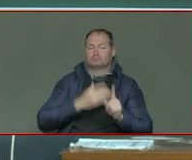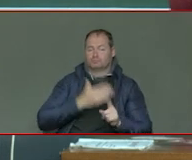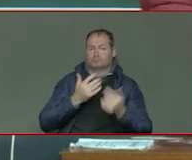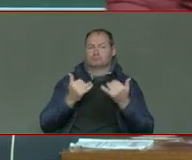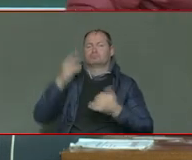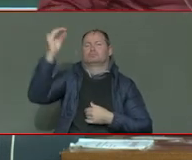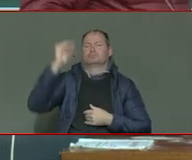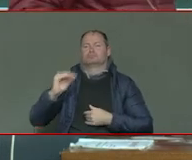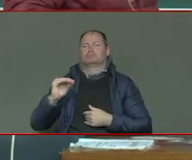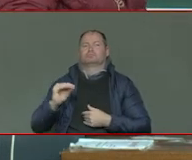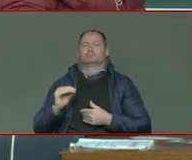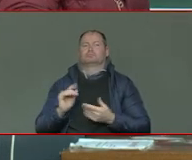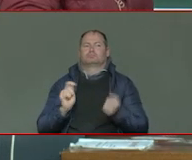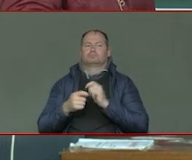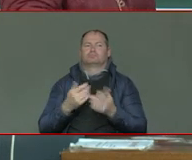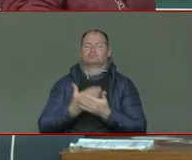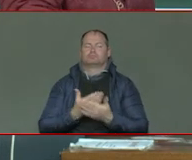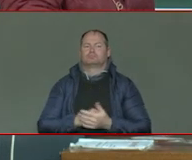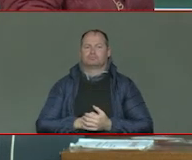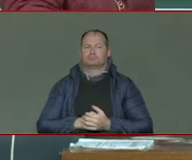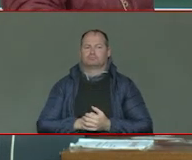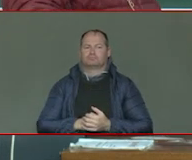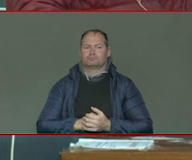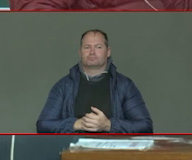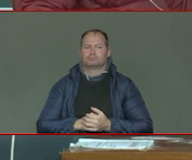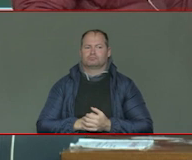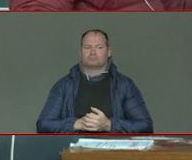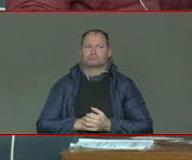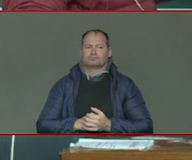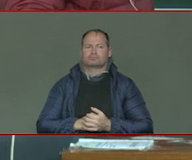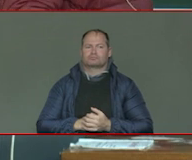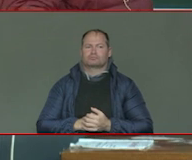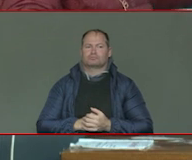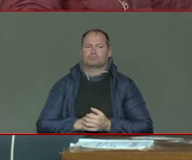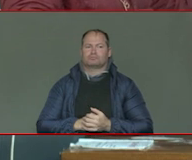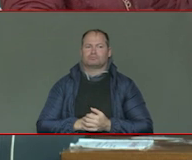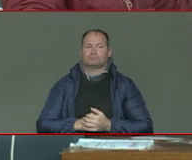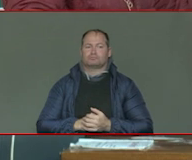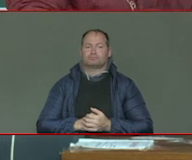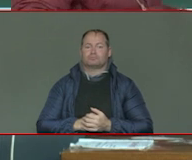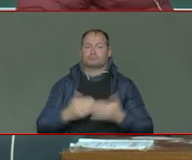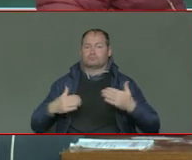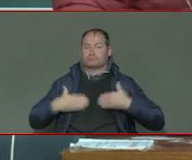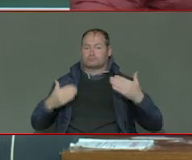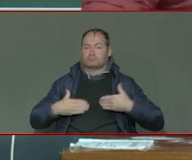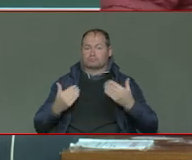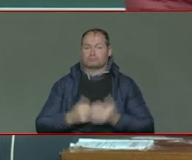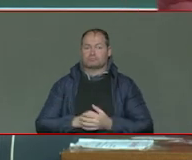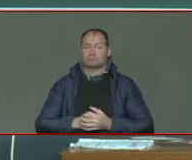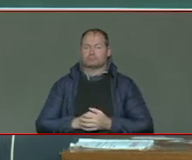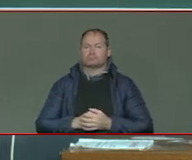positive. Does that? Right, that explains it. Are you happy with this now? Next.